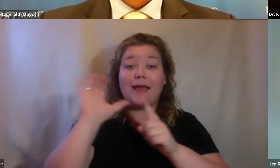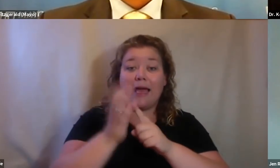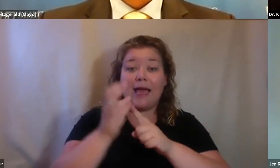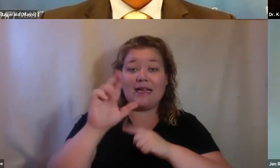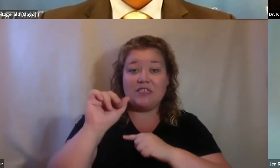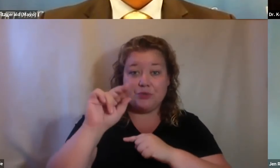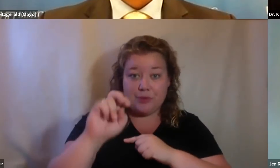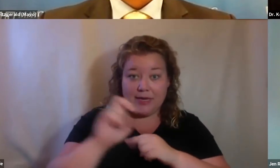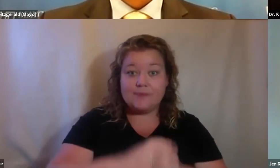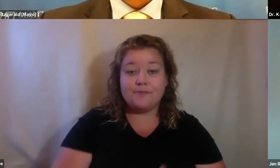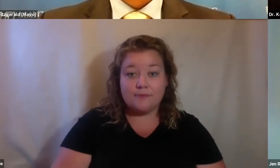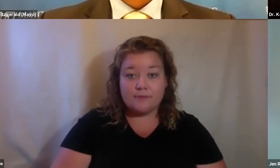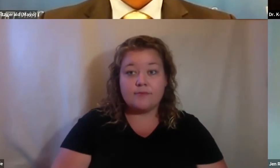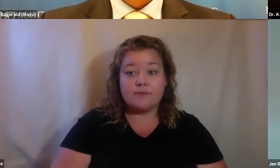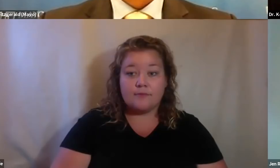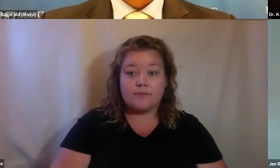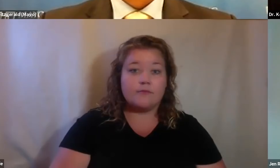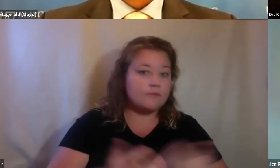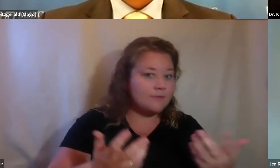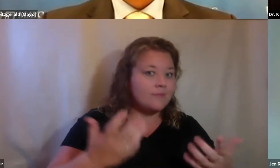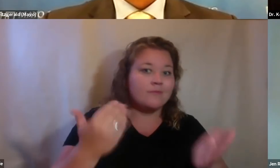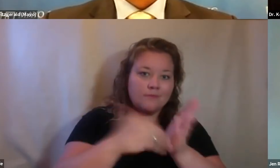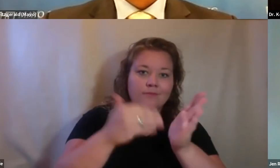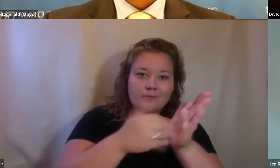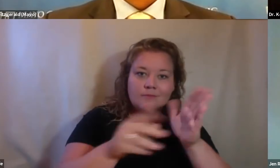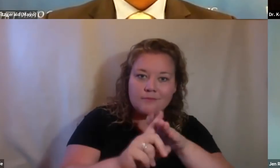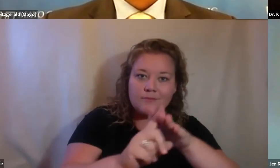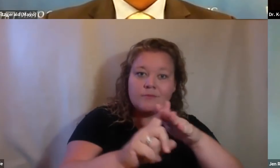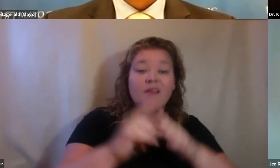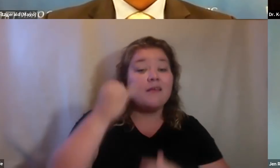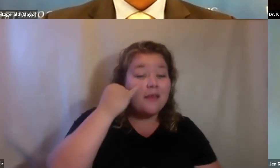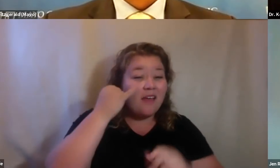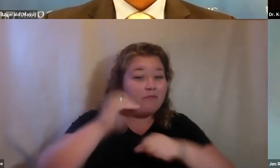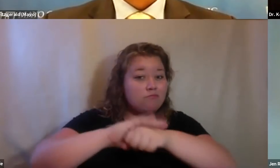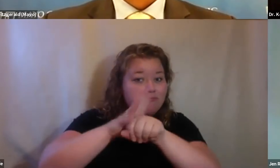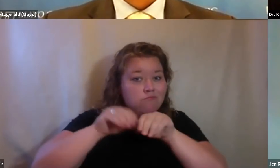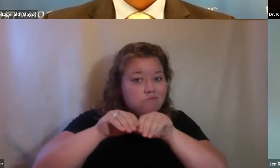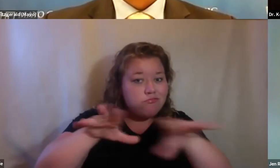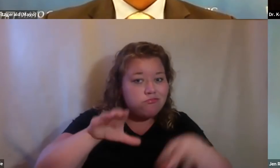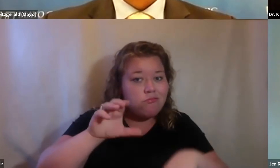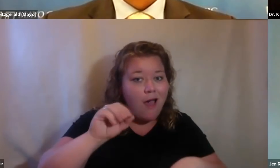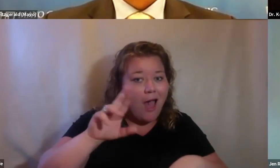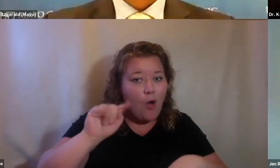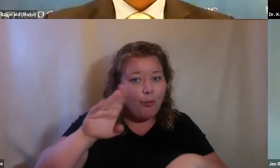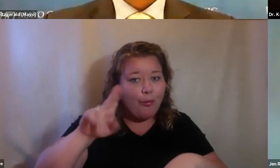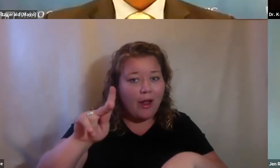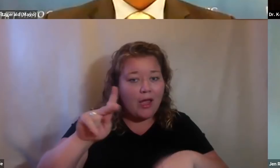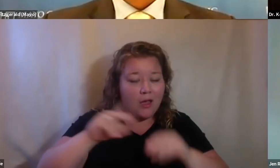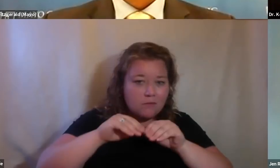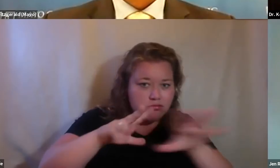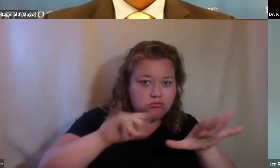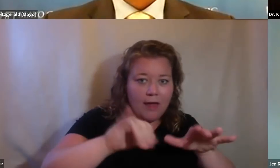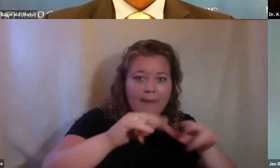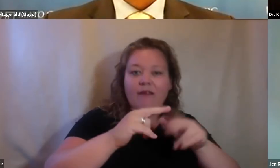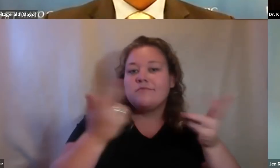if there is and this has happened across the nation, when there is an outbreak in a closed facility, those case rates may go up. But if